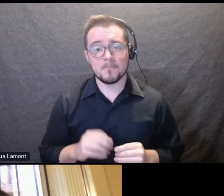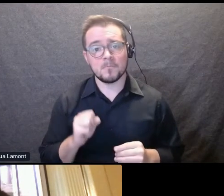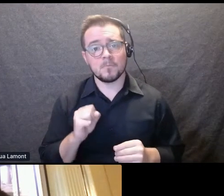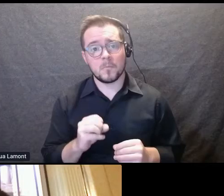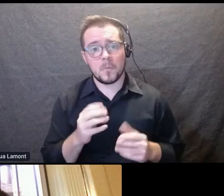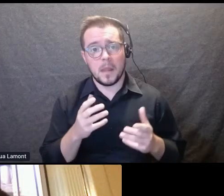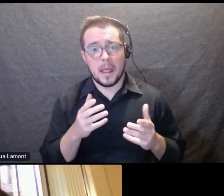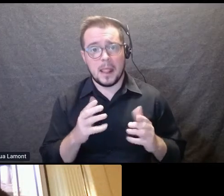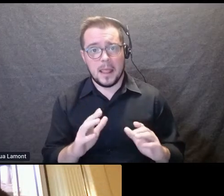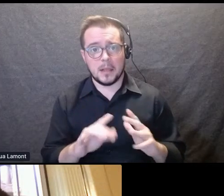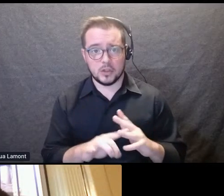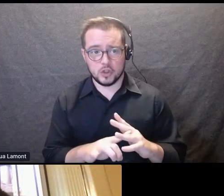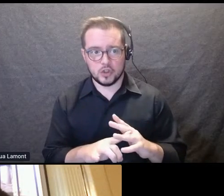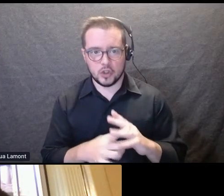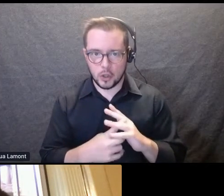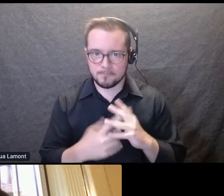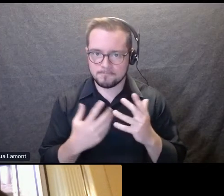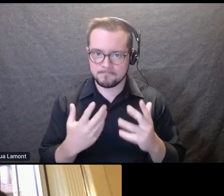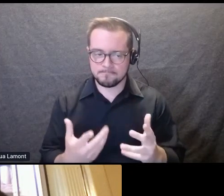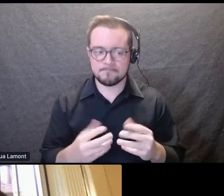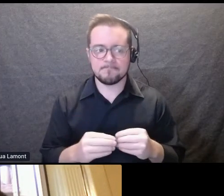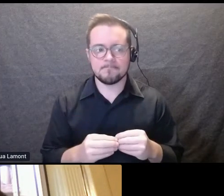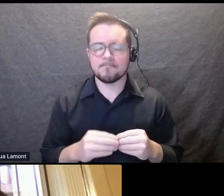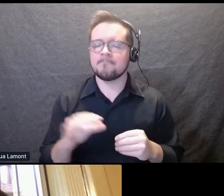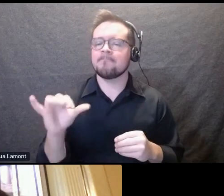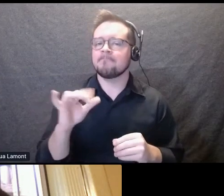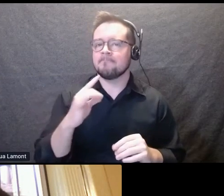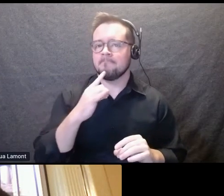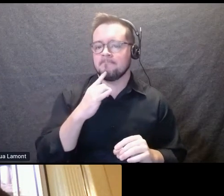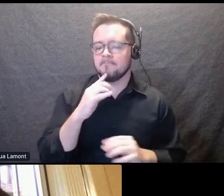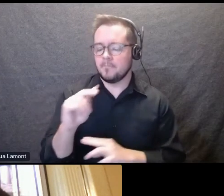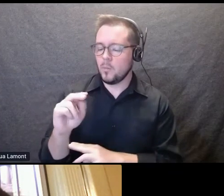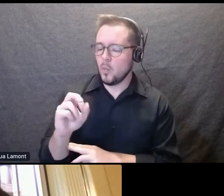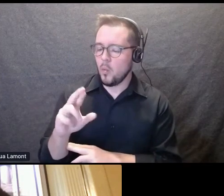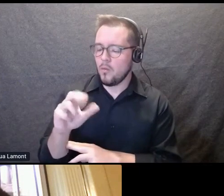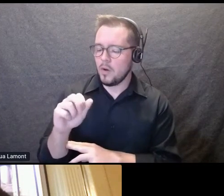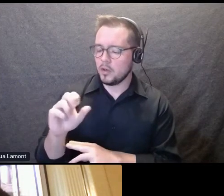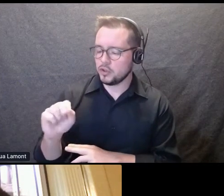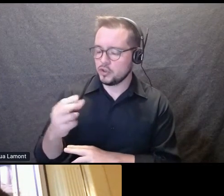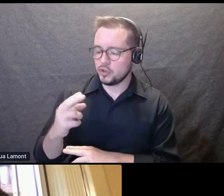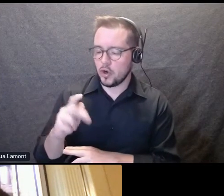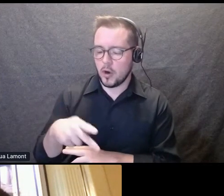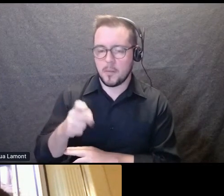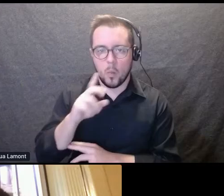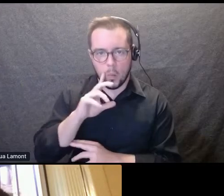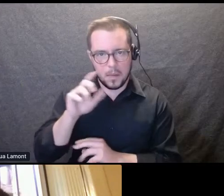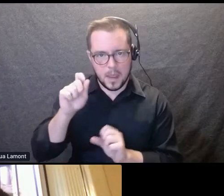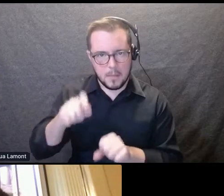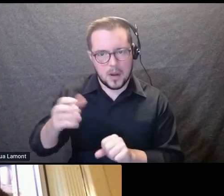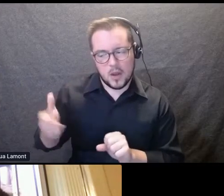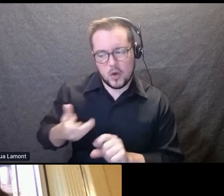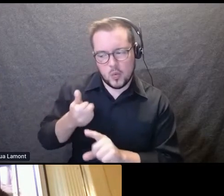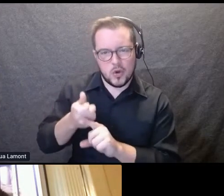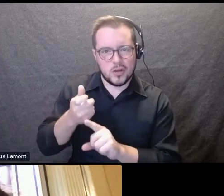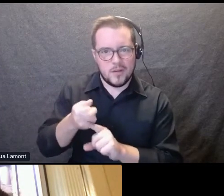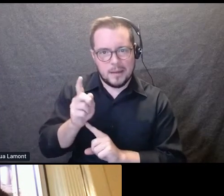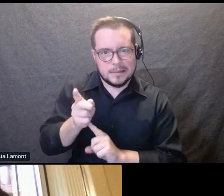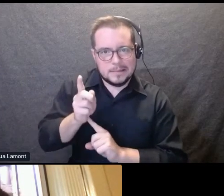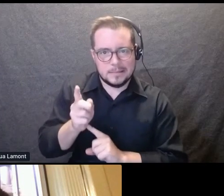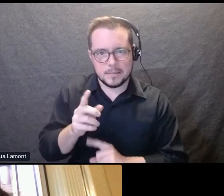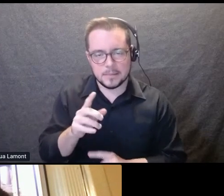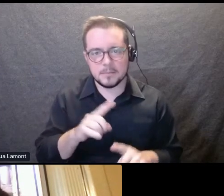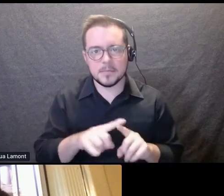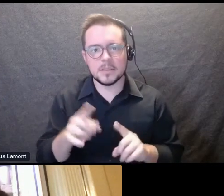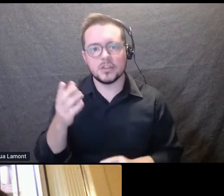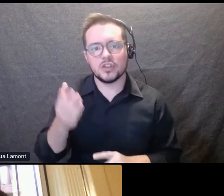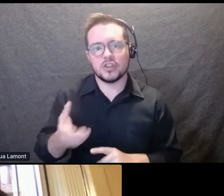let's get started. Like I said, Nora Sharp will be able to introduce herself in just a hot second, but she is